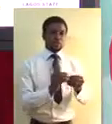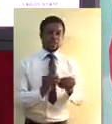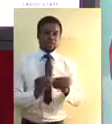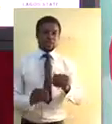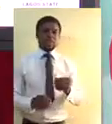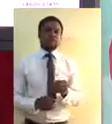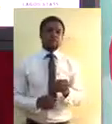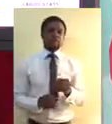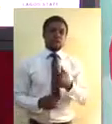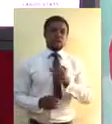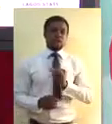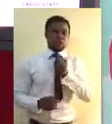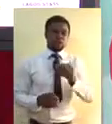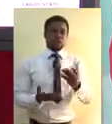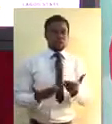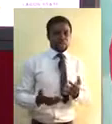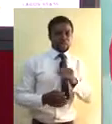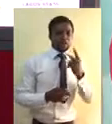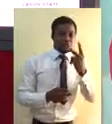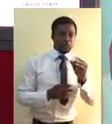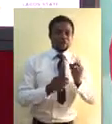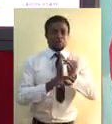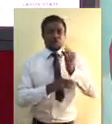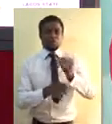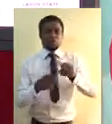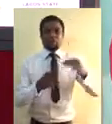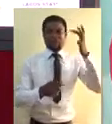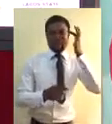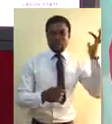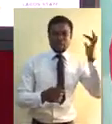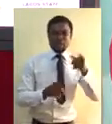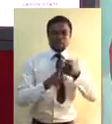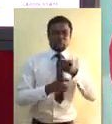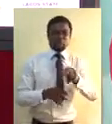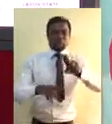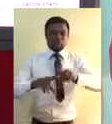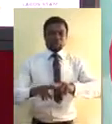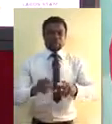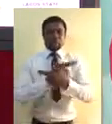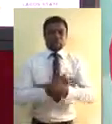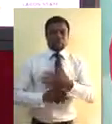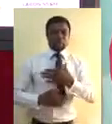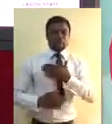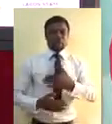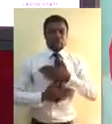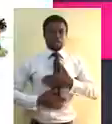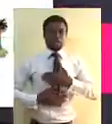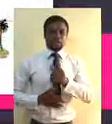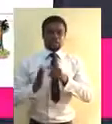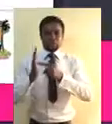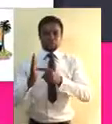081-26601-889. Yes, I'm waiting and I'm looking forward to hearing from you. Sit down, relax, and enjoy the show. Thank